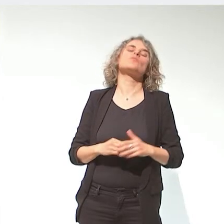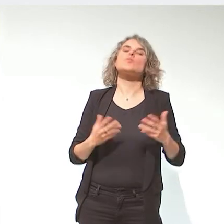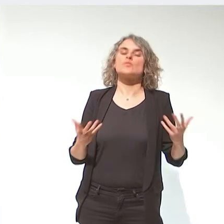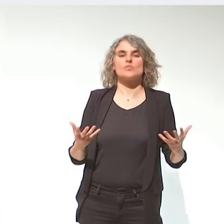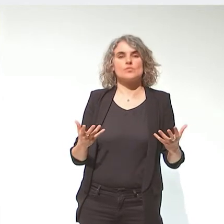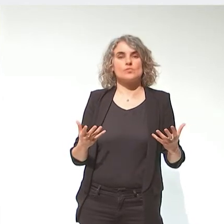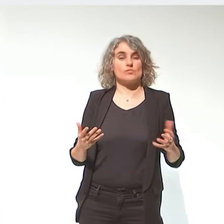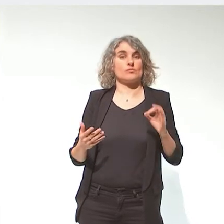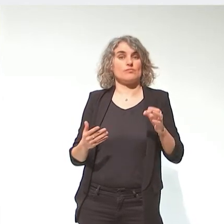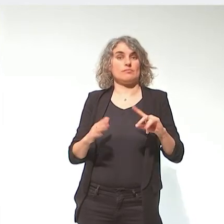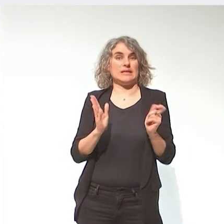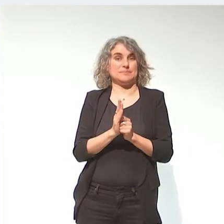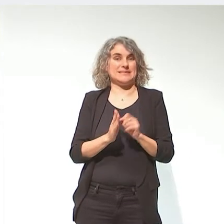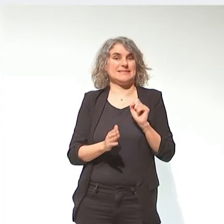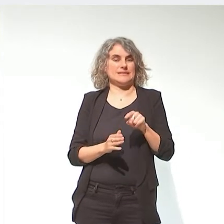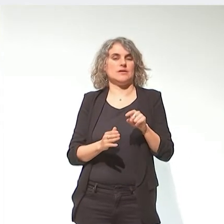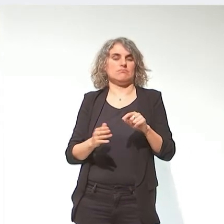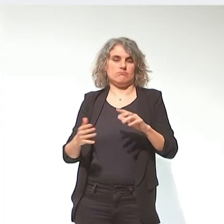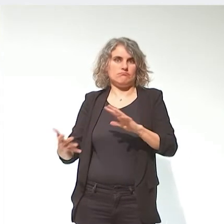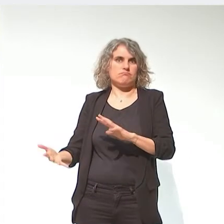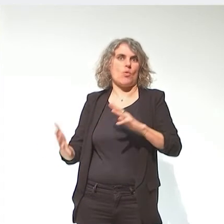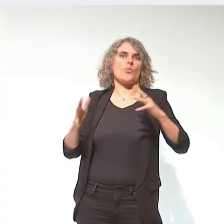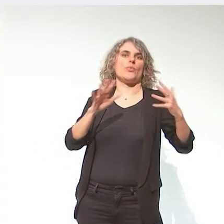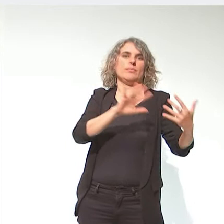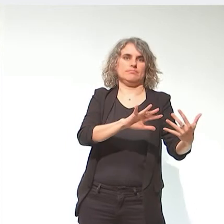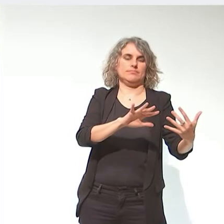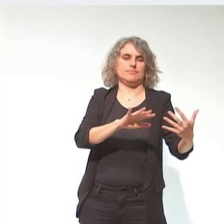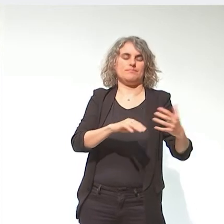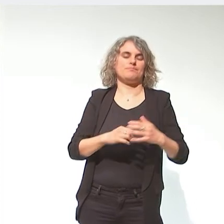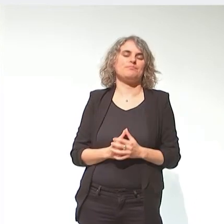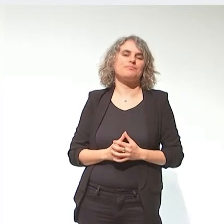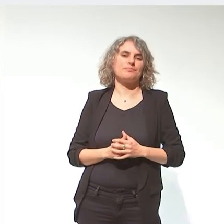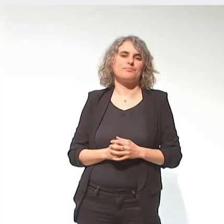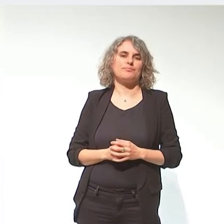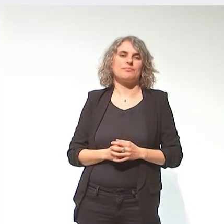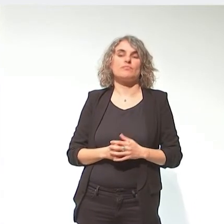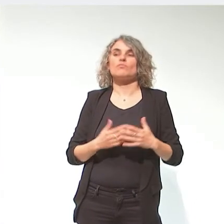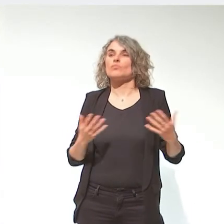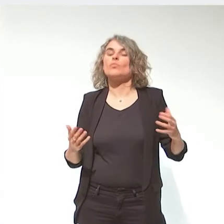with intellectual or development